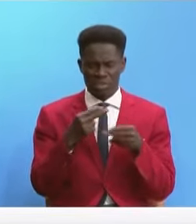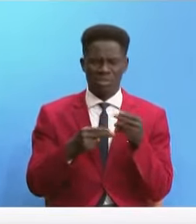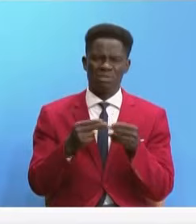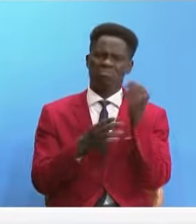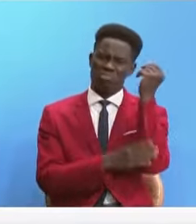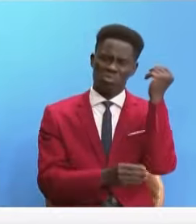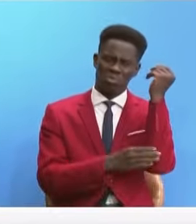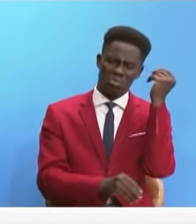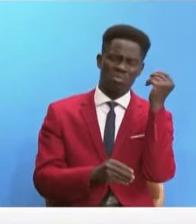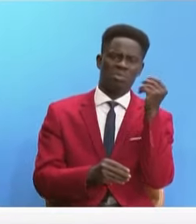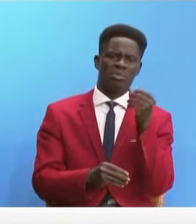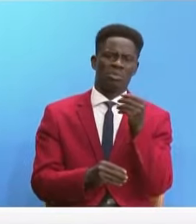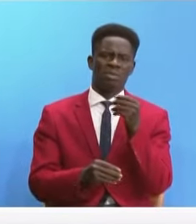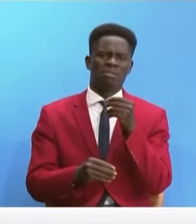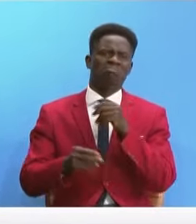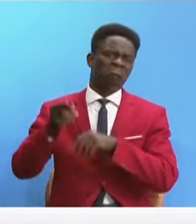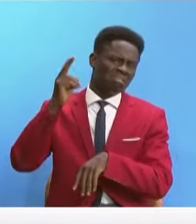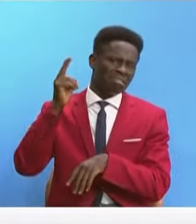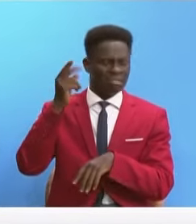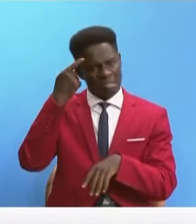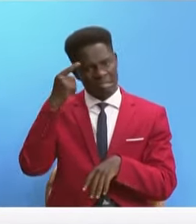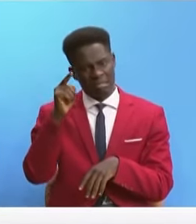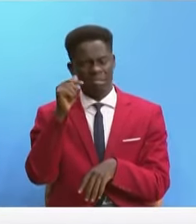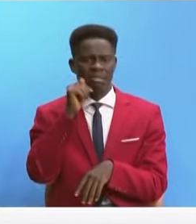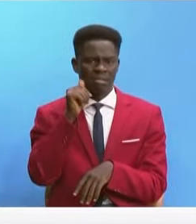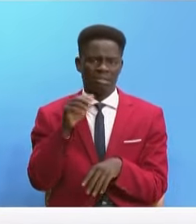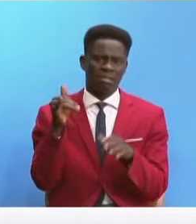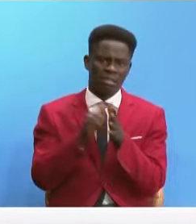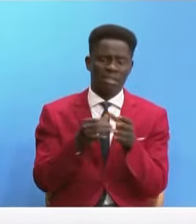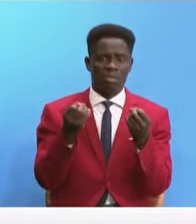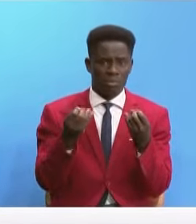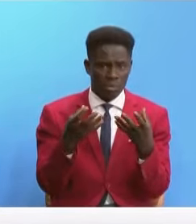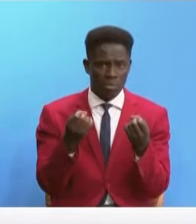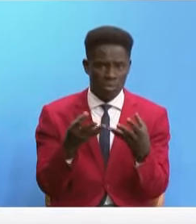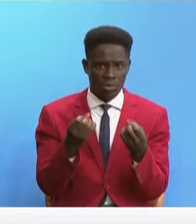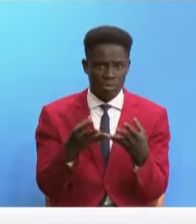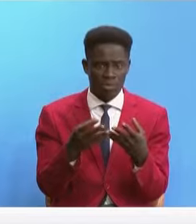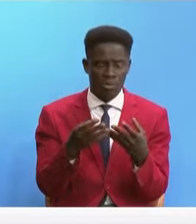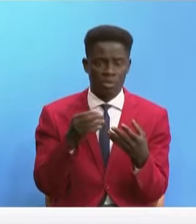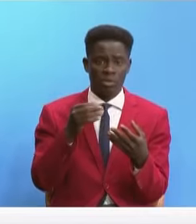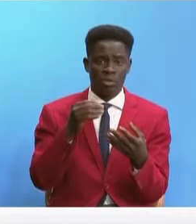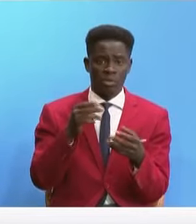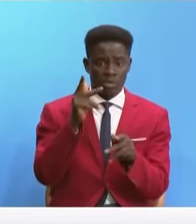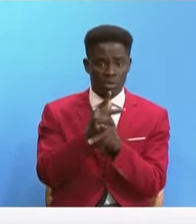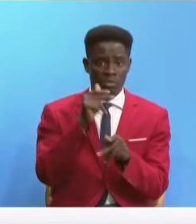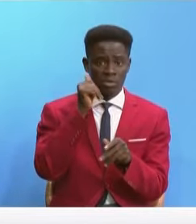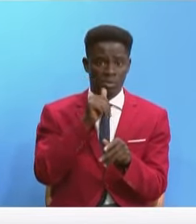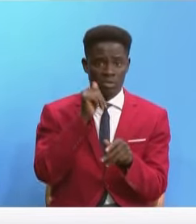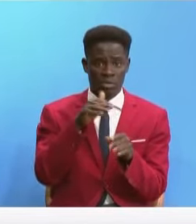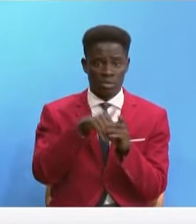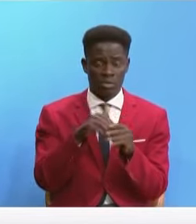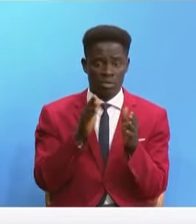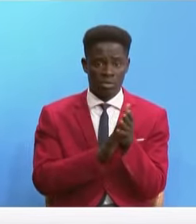other vulnerabilities that most of the keeping girls in the school are